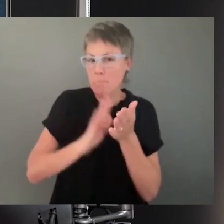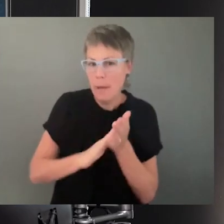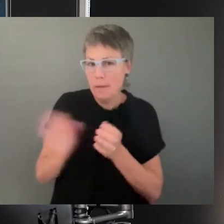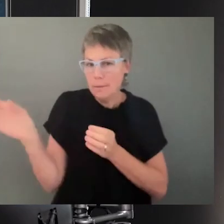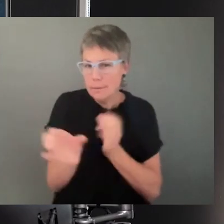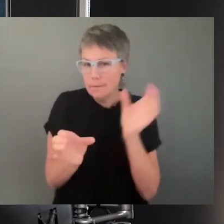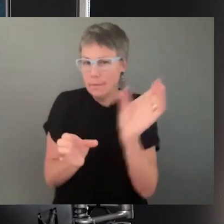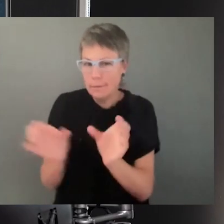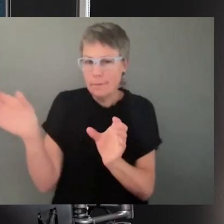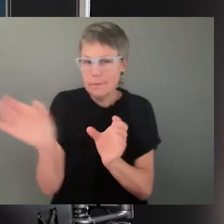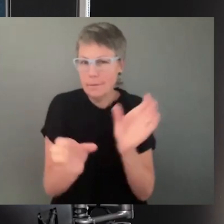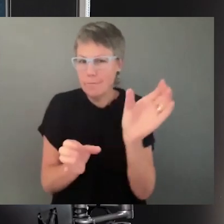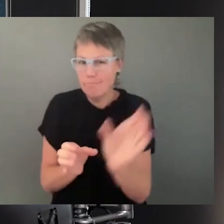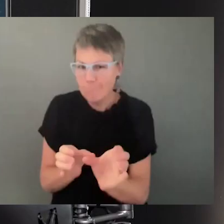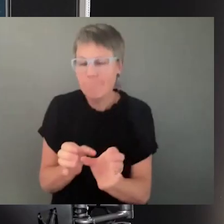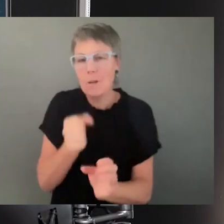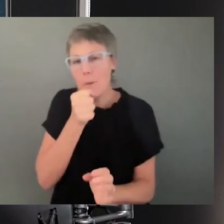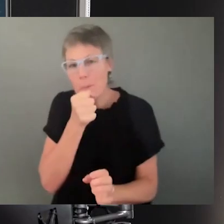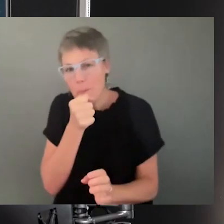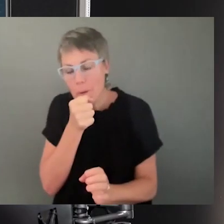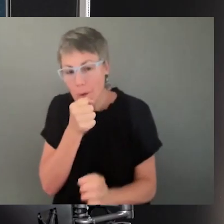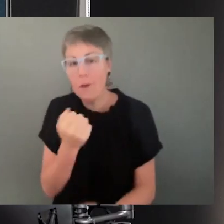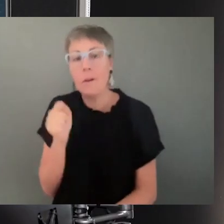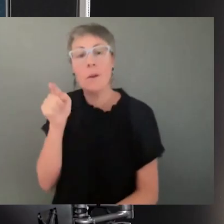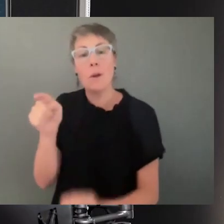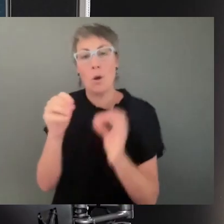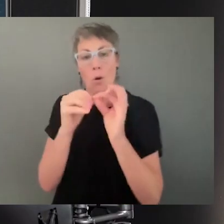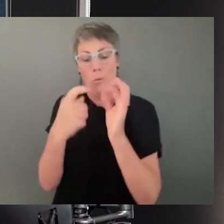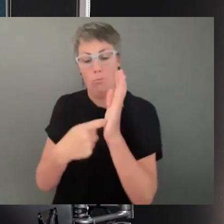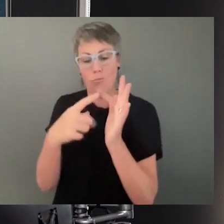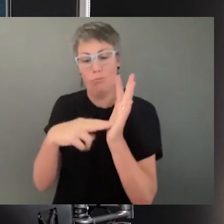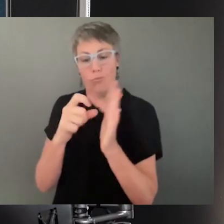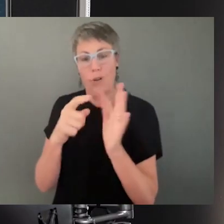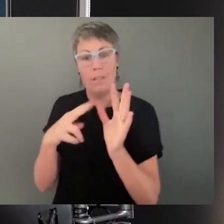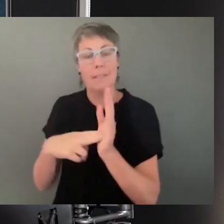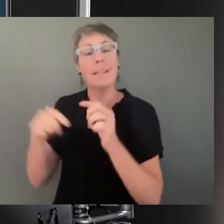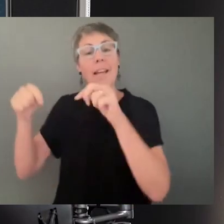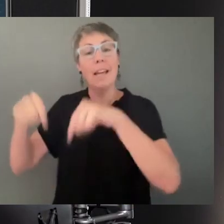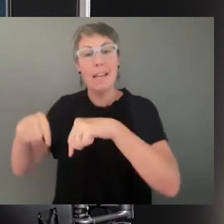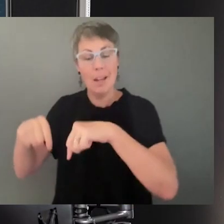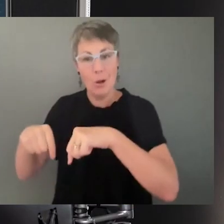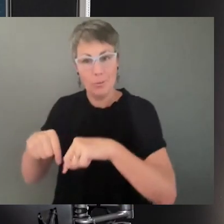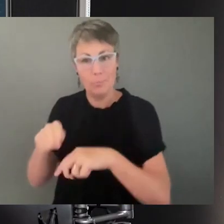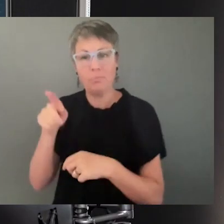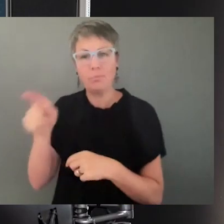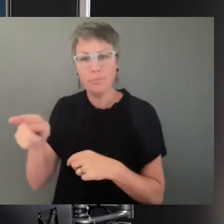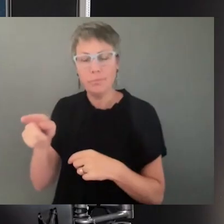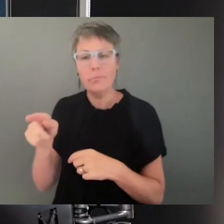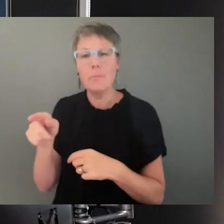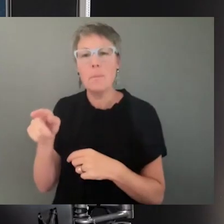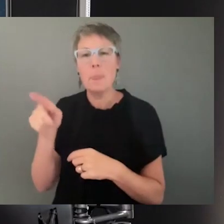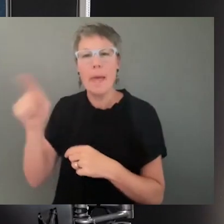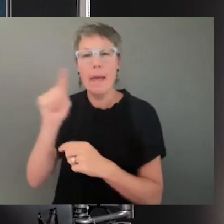months, firstly including Brendan Bernier. Good morning, Brendan. Good morning, Susan. Thanks for being with me today. You'll hear more